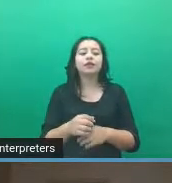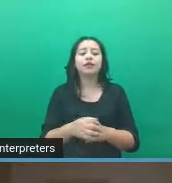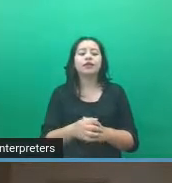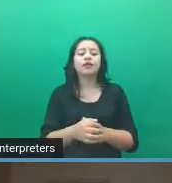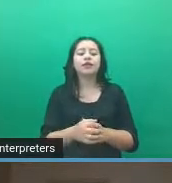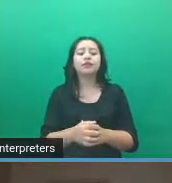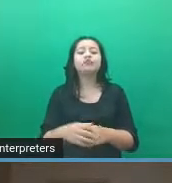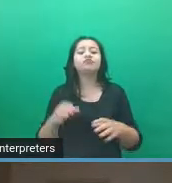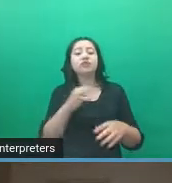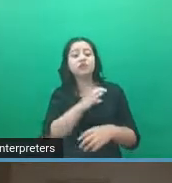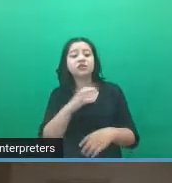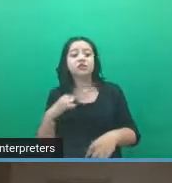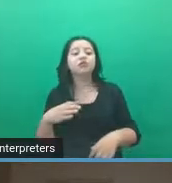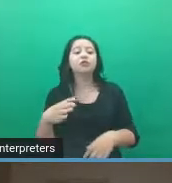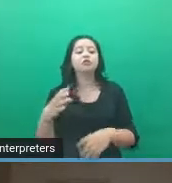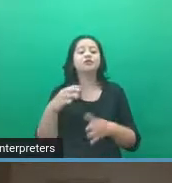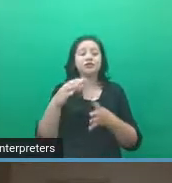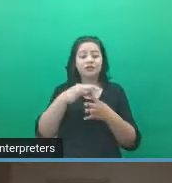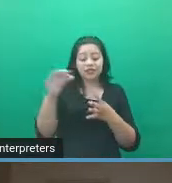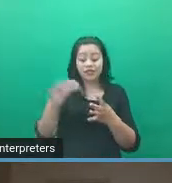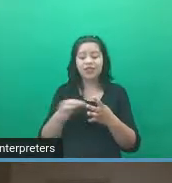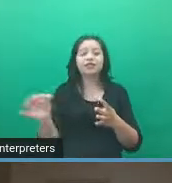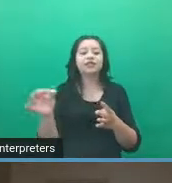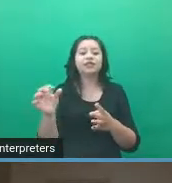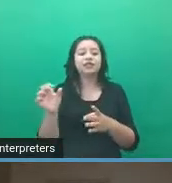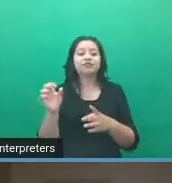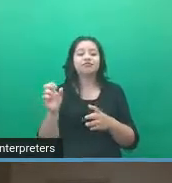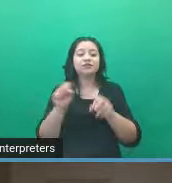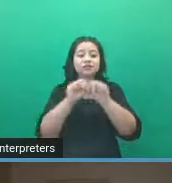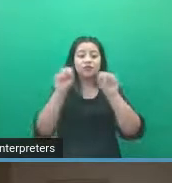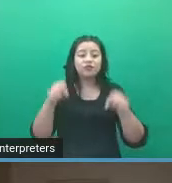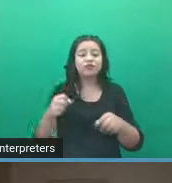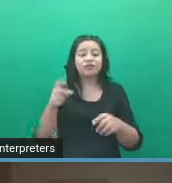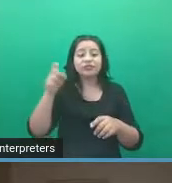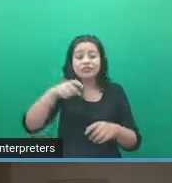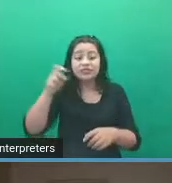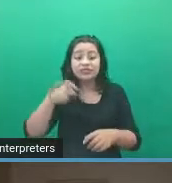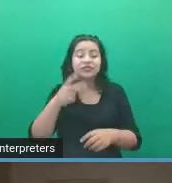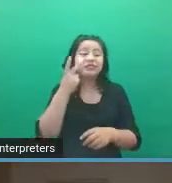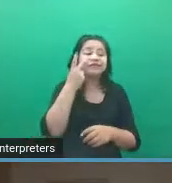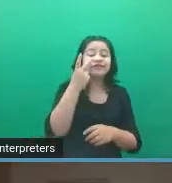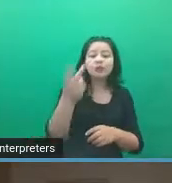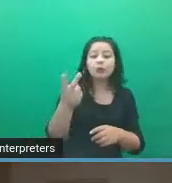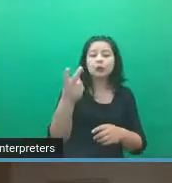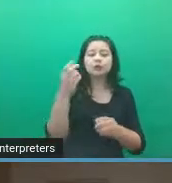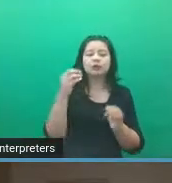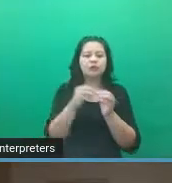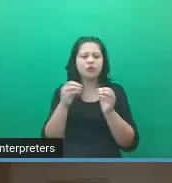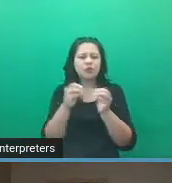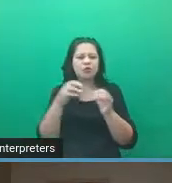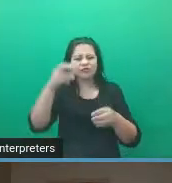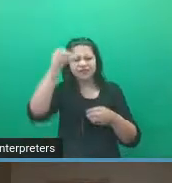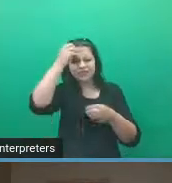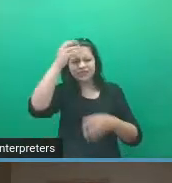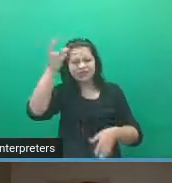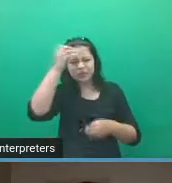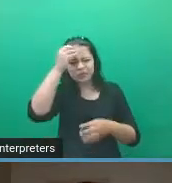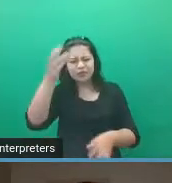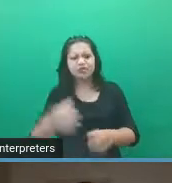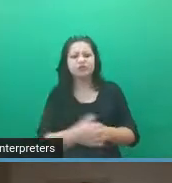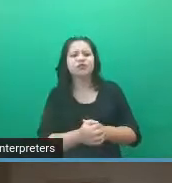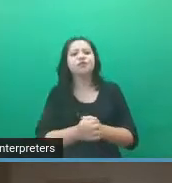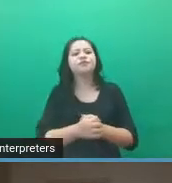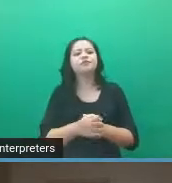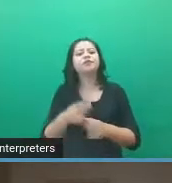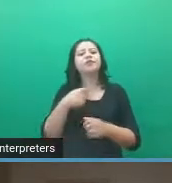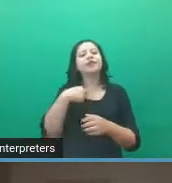assists customers with selecting software based on needs, user reviews, and other research. Searching for competitors to Jamboard, I